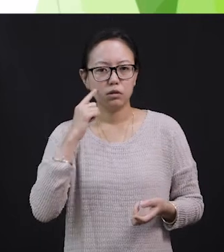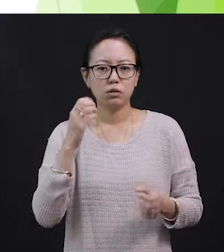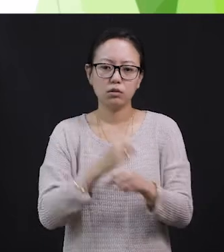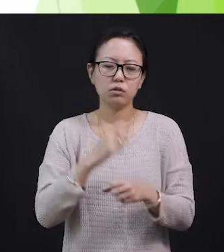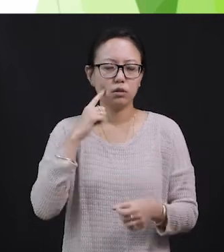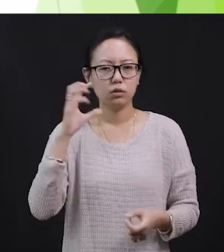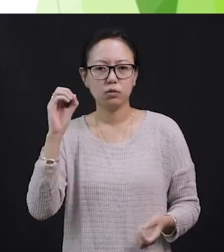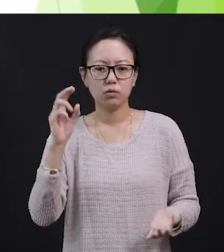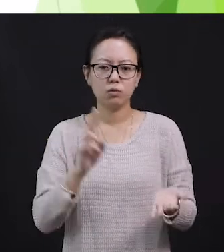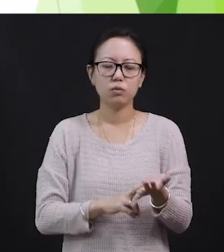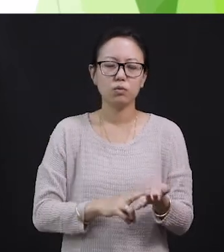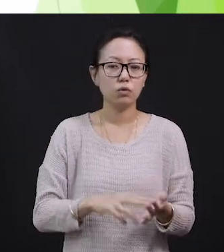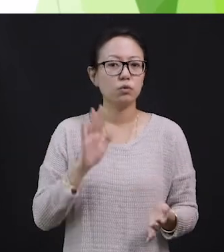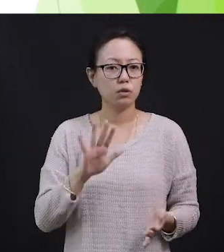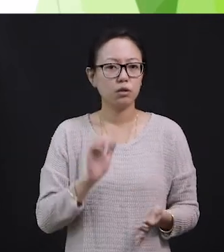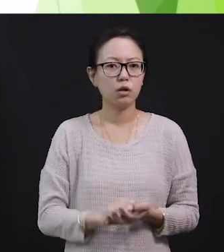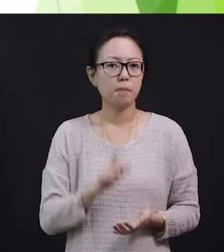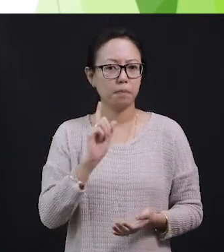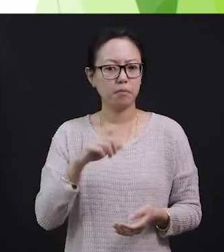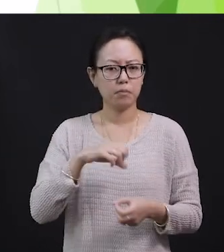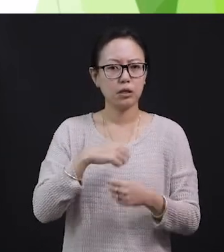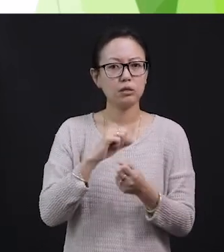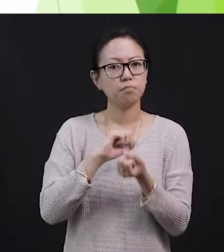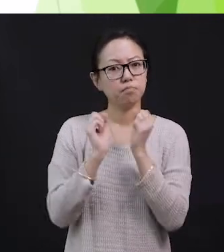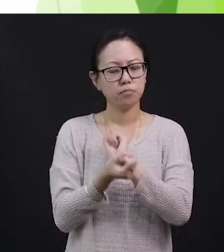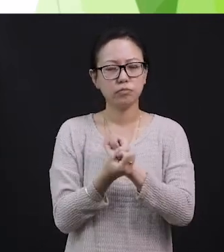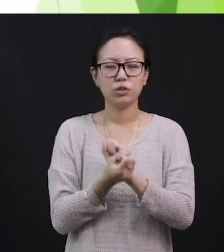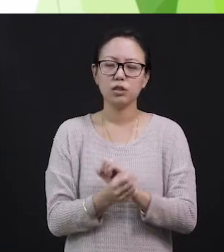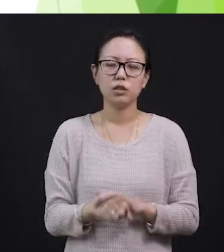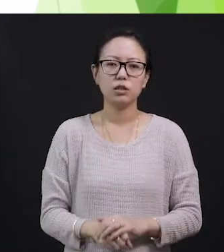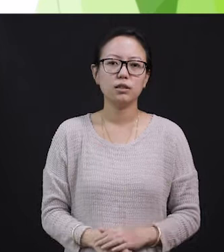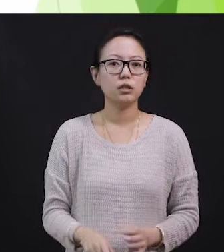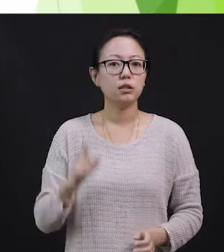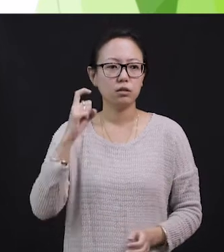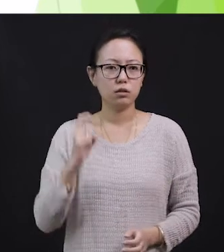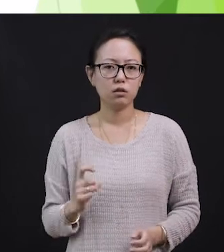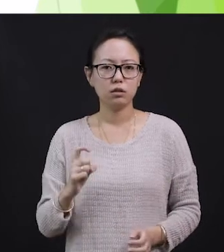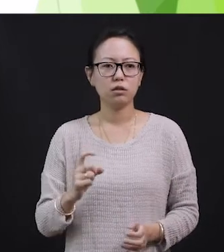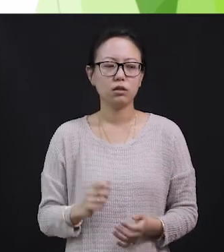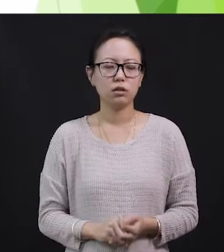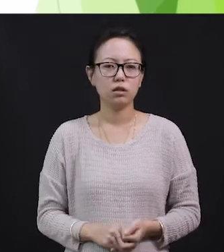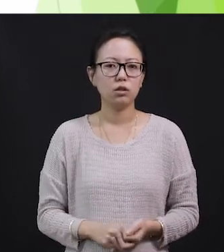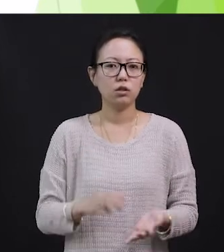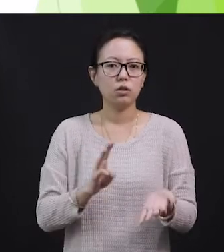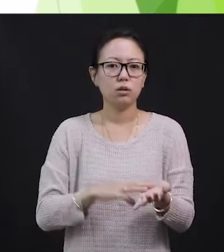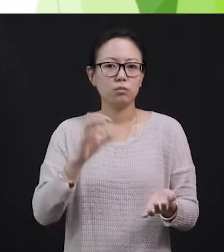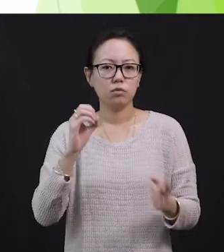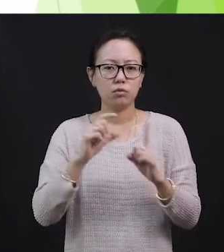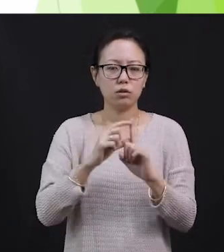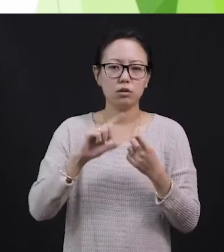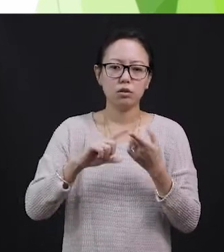be changed in order to survive, in order to come to the modern religion of Hinduism that we are living